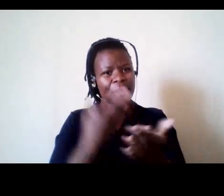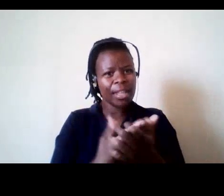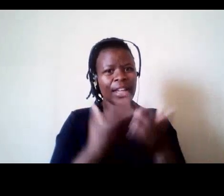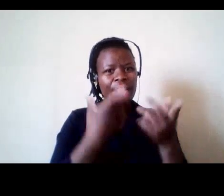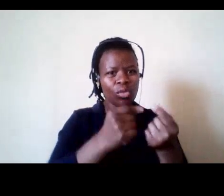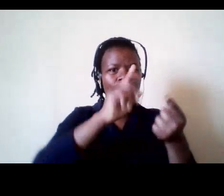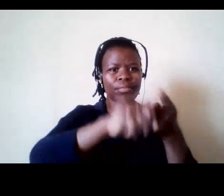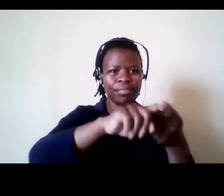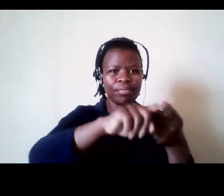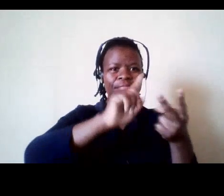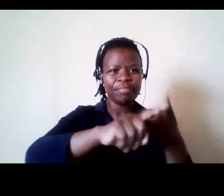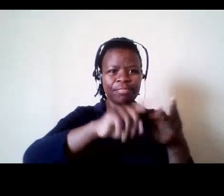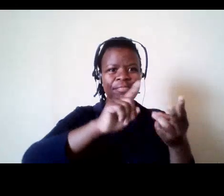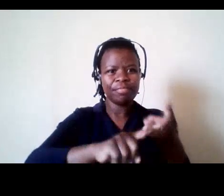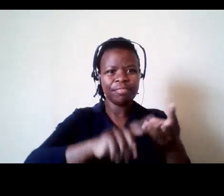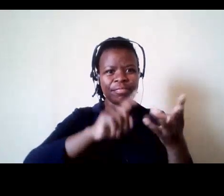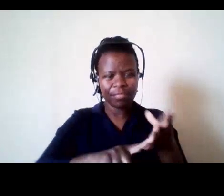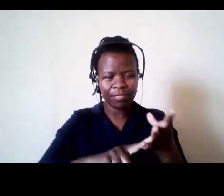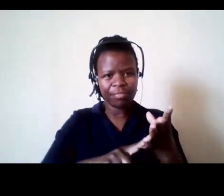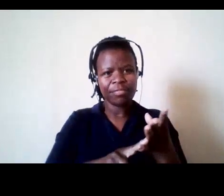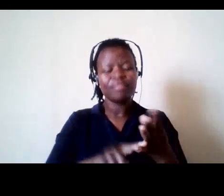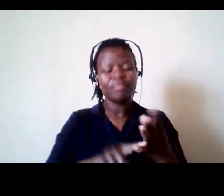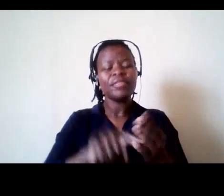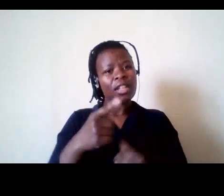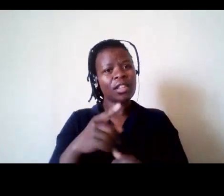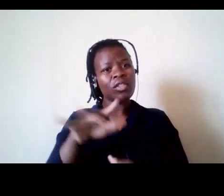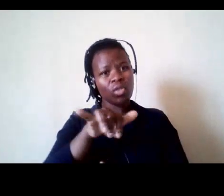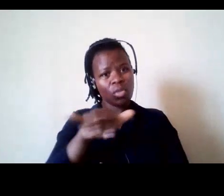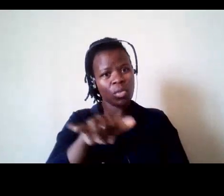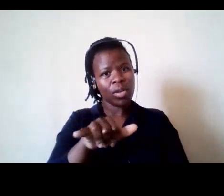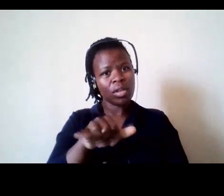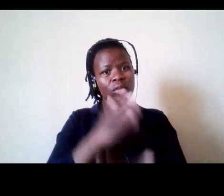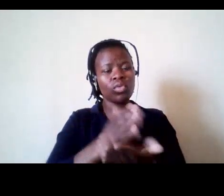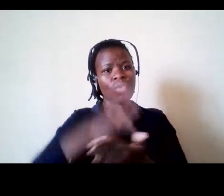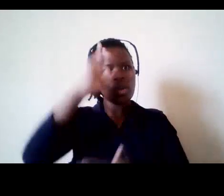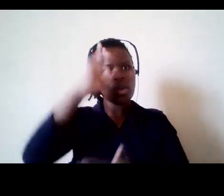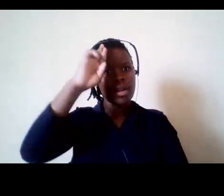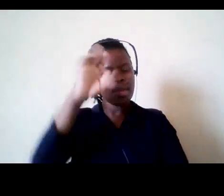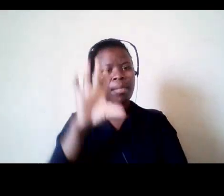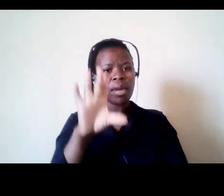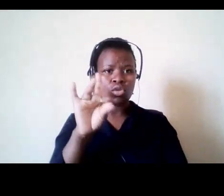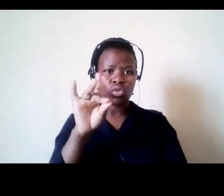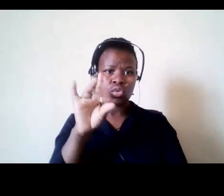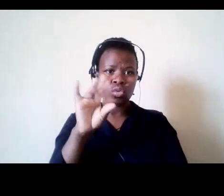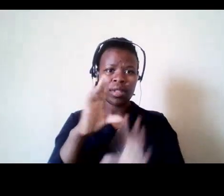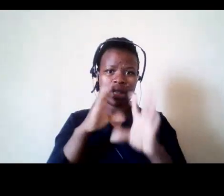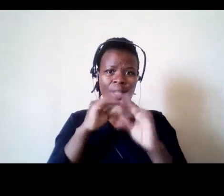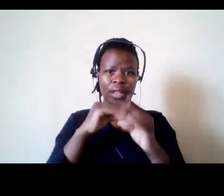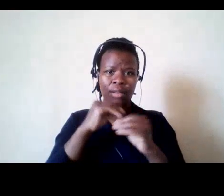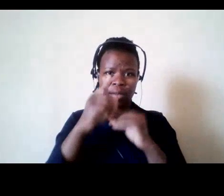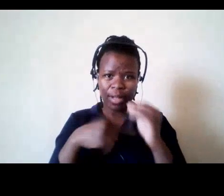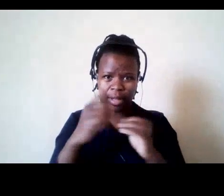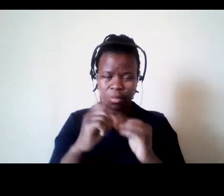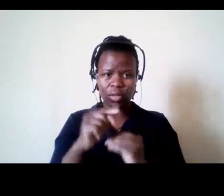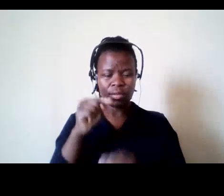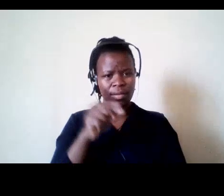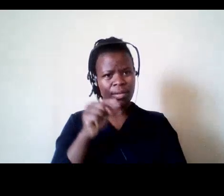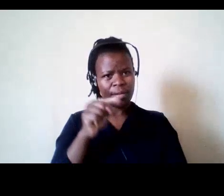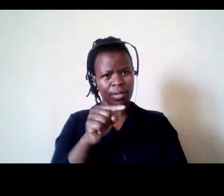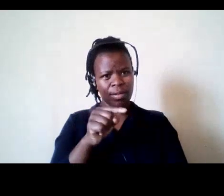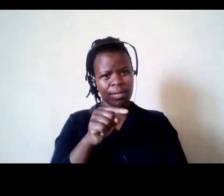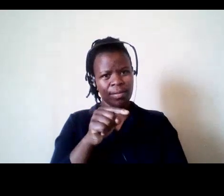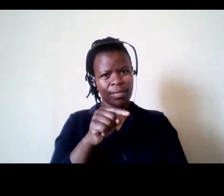Those are the things. And if you remember, on Tuesday we talked about looking at it. Okay, what are they able to do conceptually? Note that. Yes.